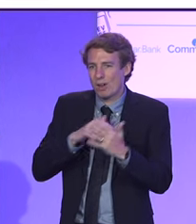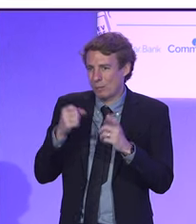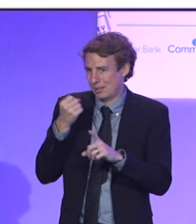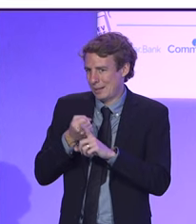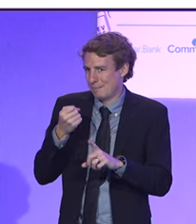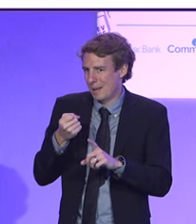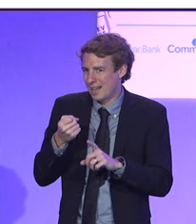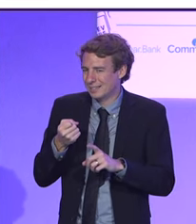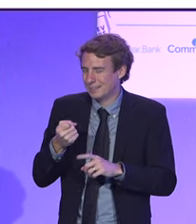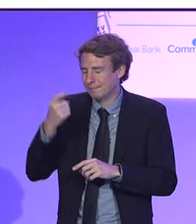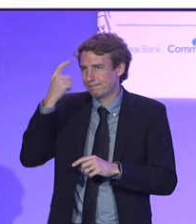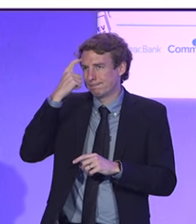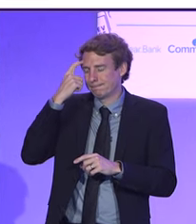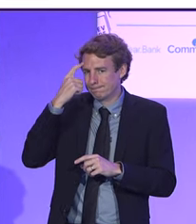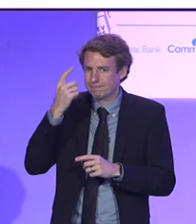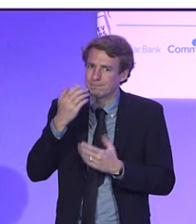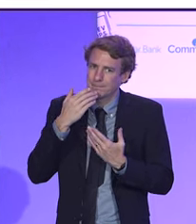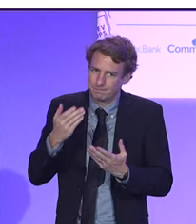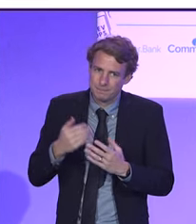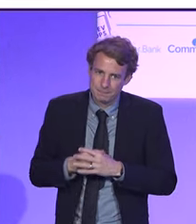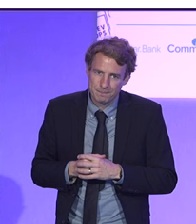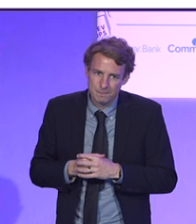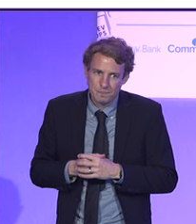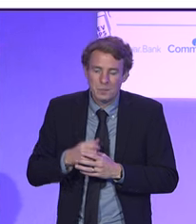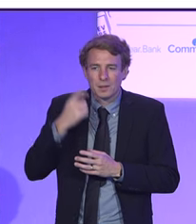and see how it scores against this